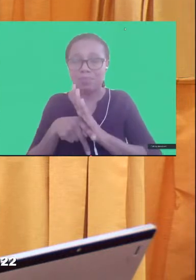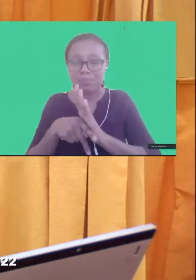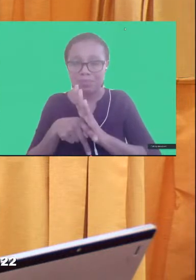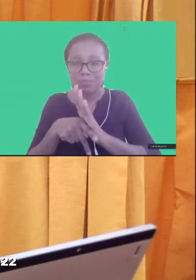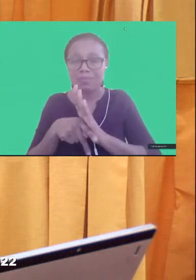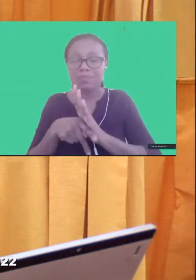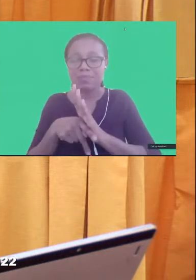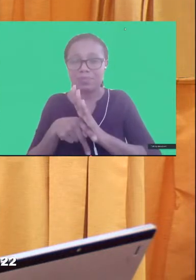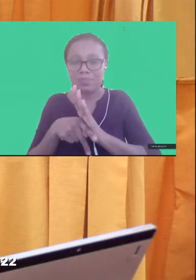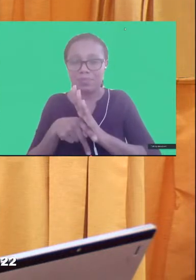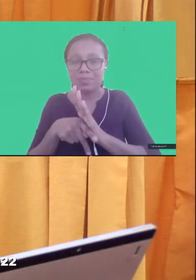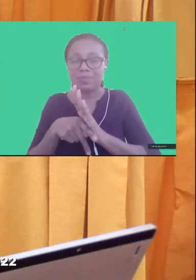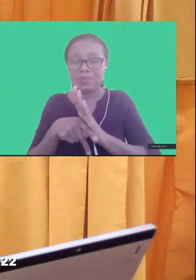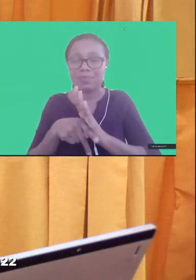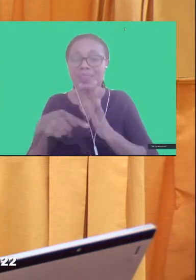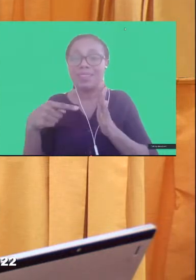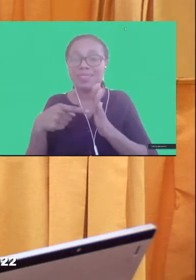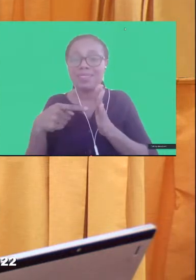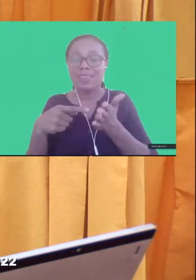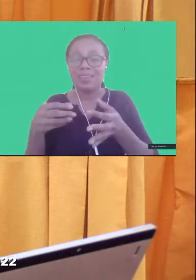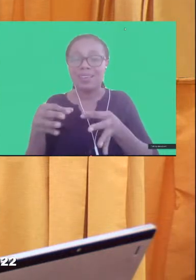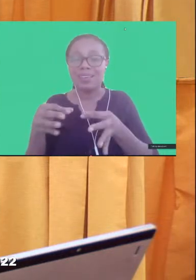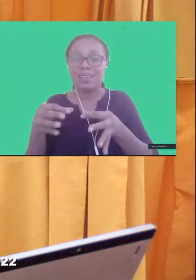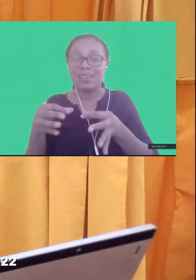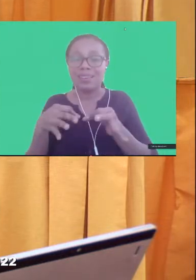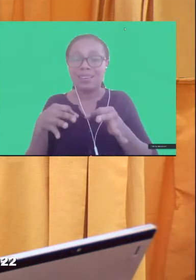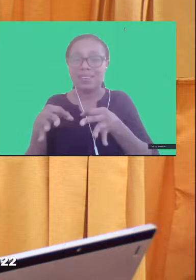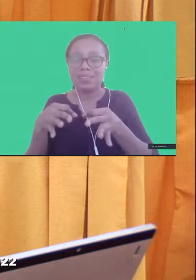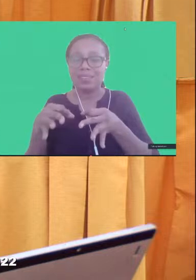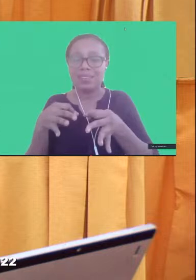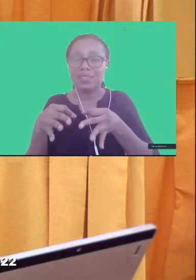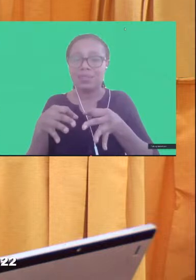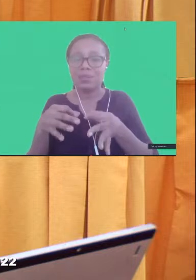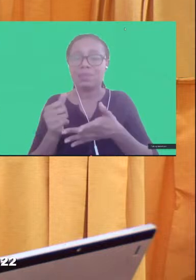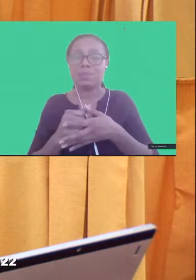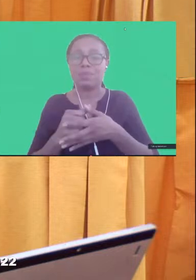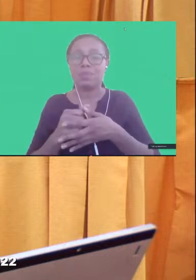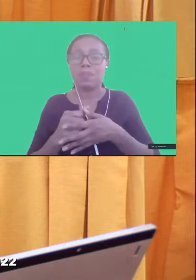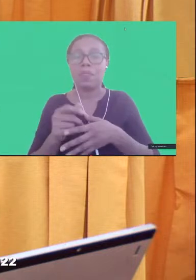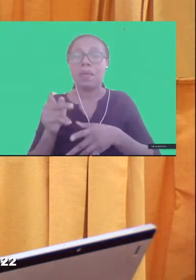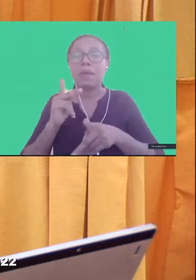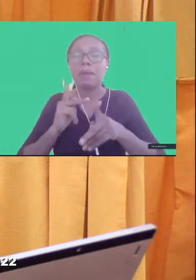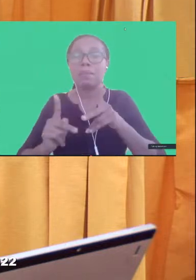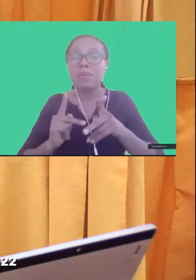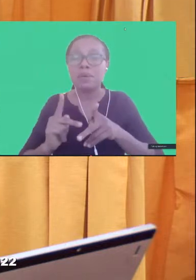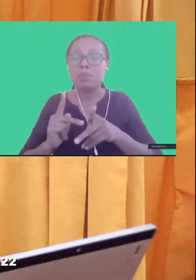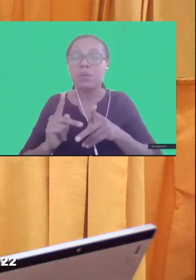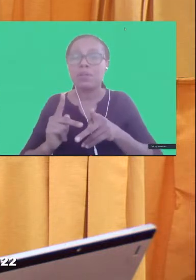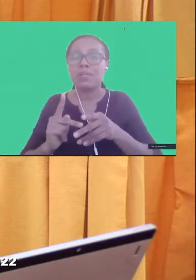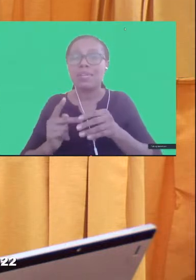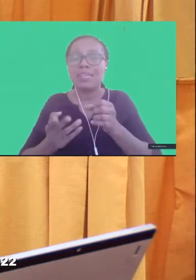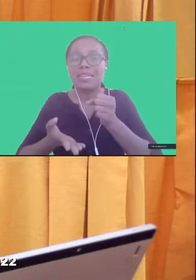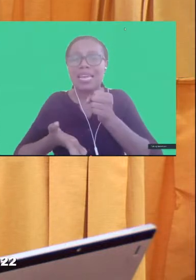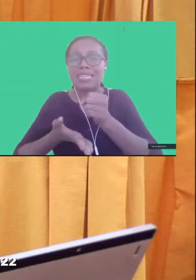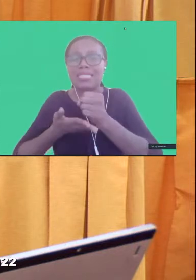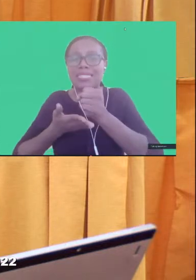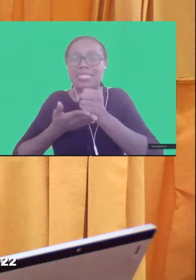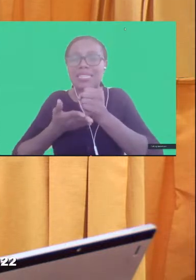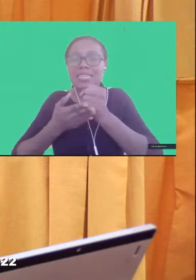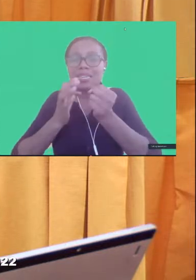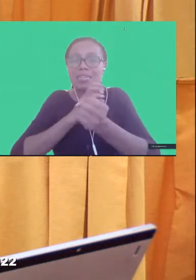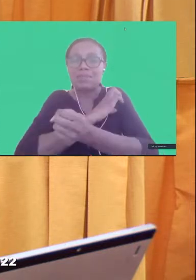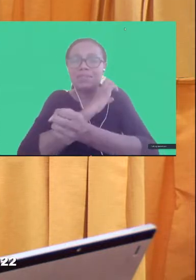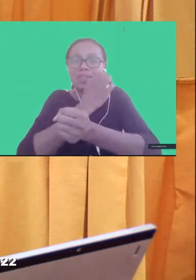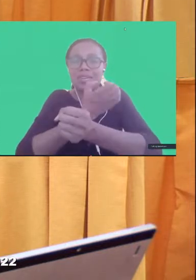persons who supply their energy are paid for their energy. And we also